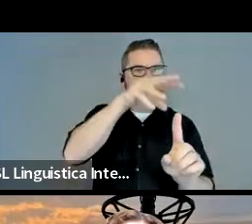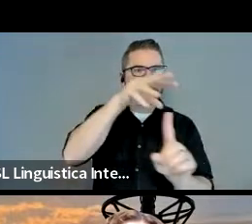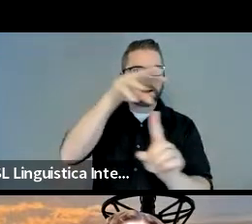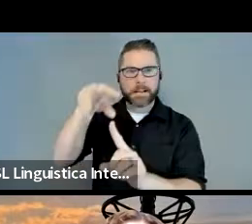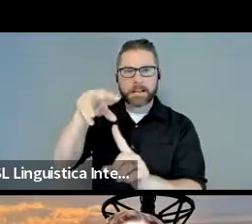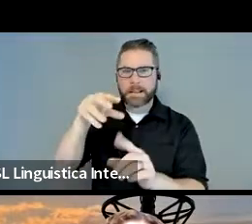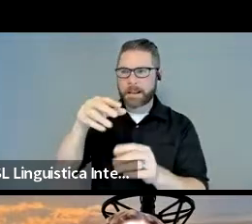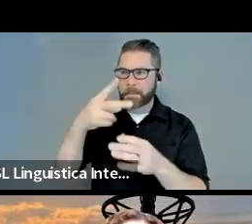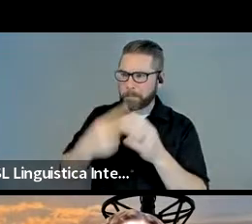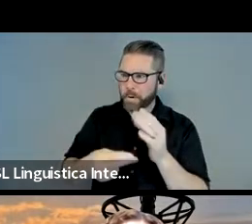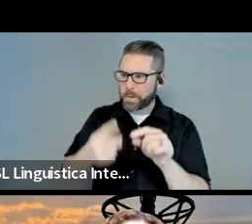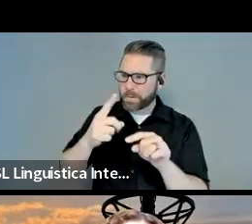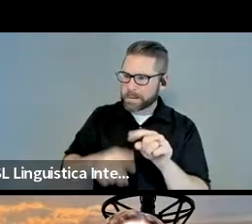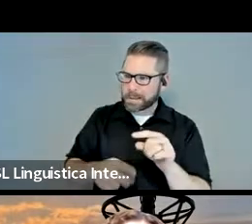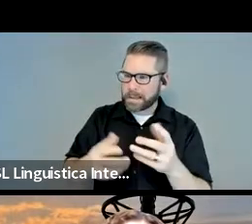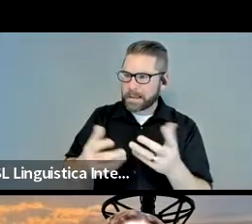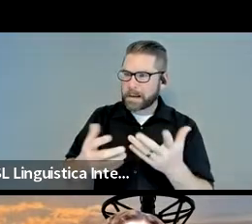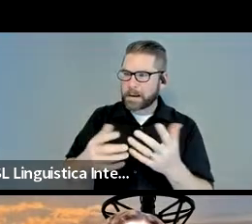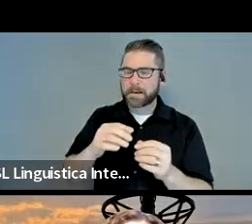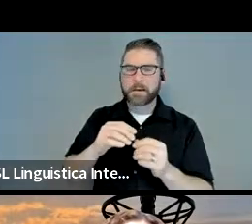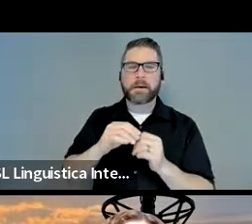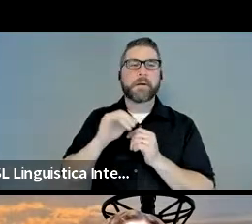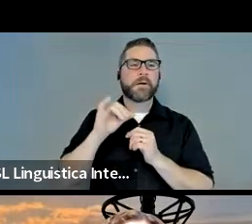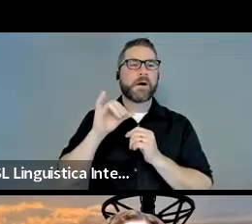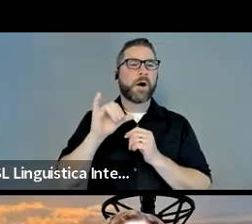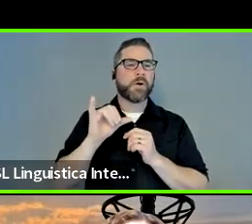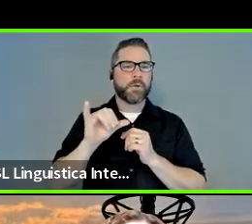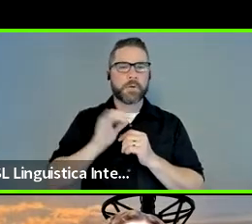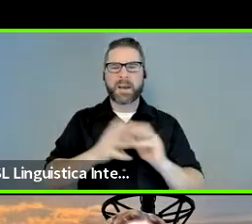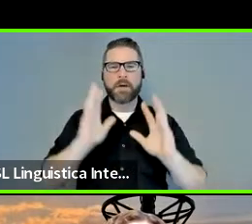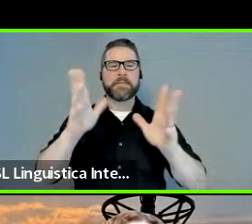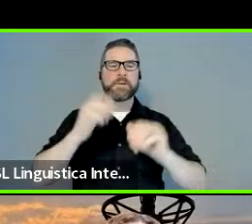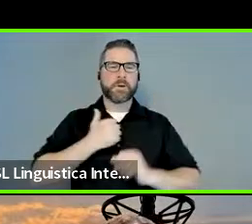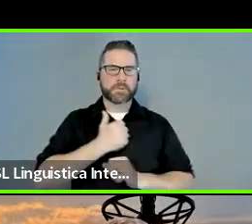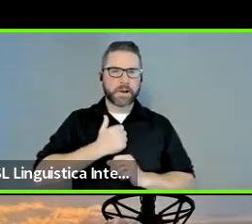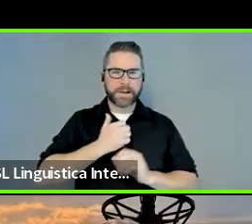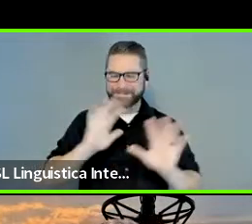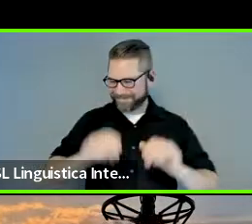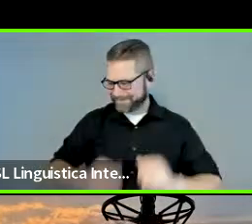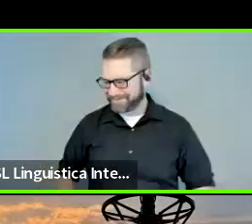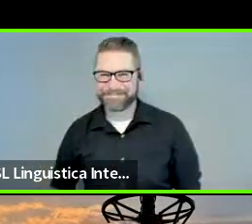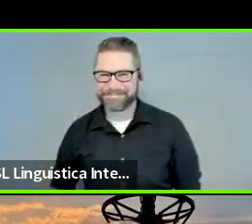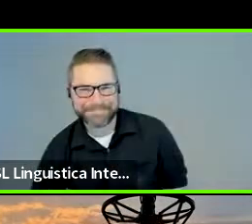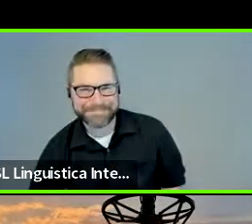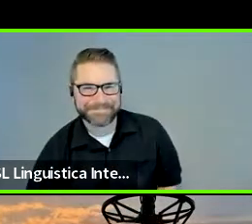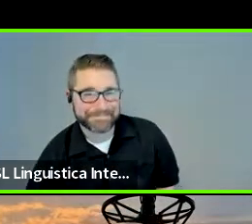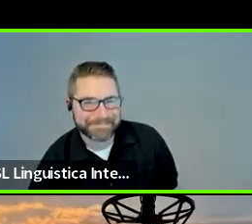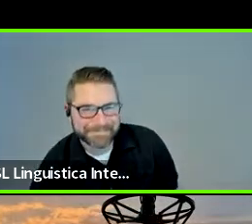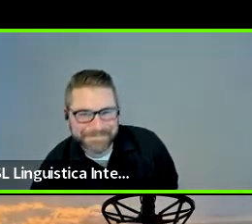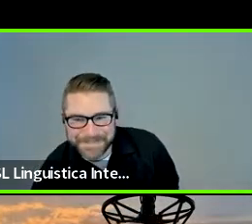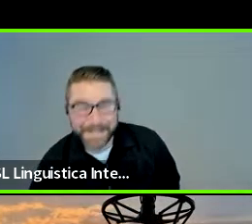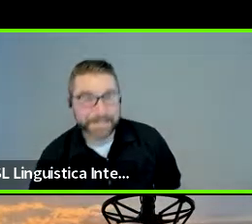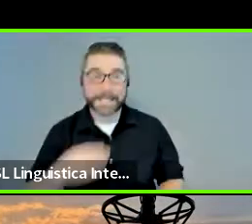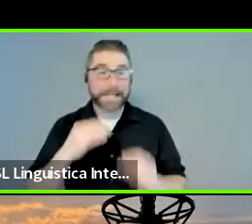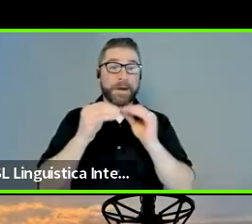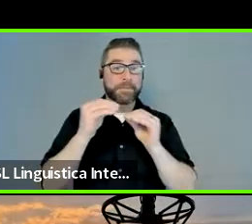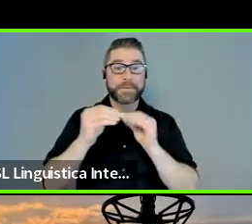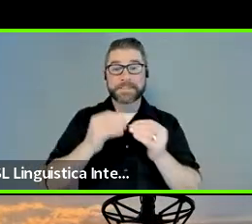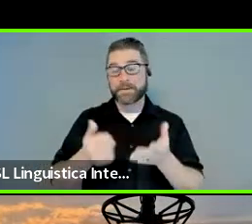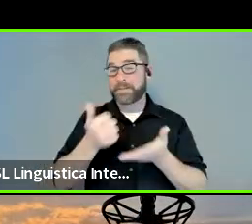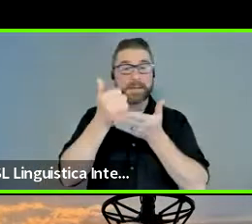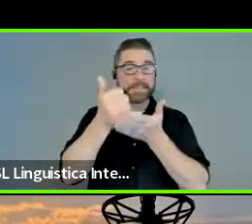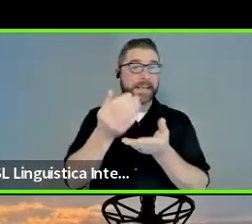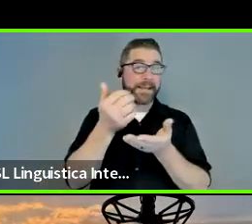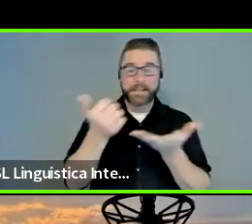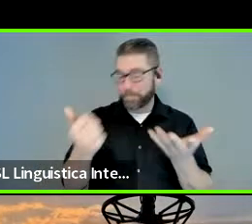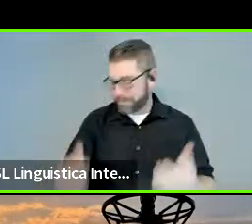you when you interpret. Oh, okay. I'll leave you alone. Sorry. Okay. Because I don't know how to